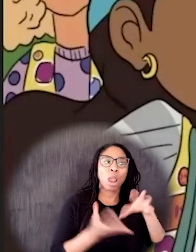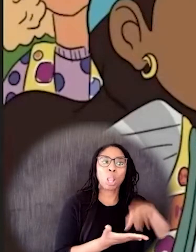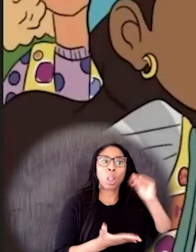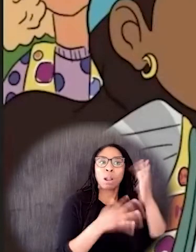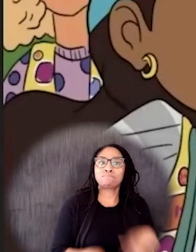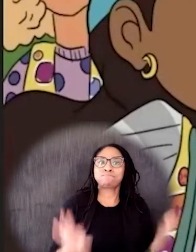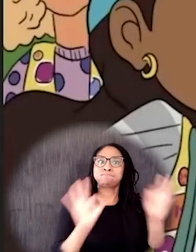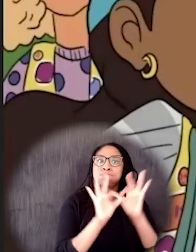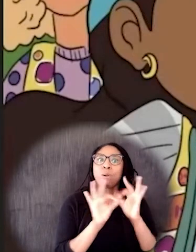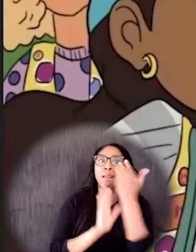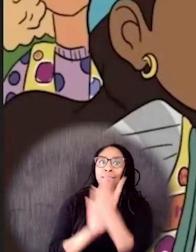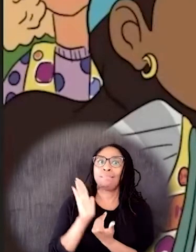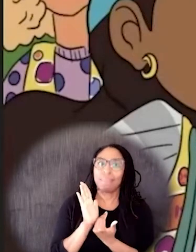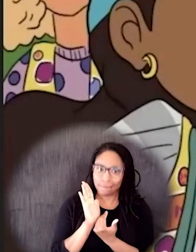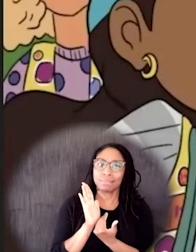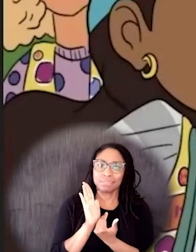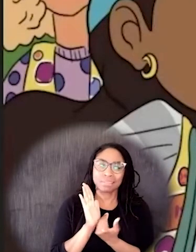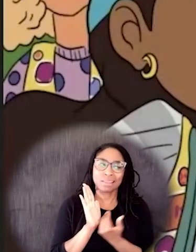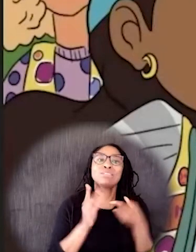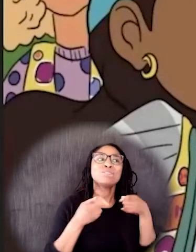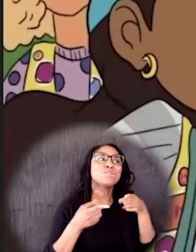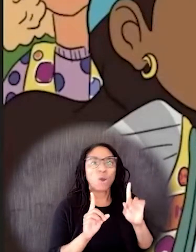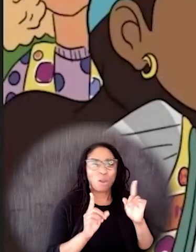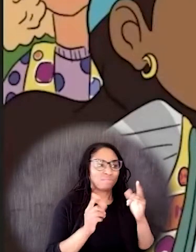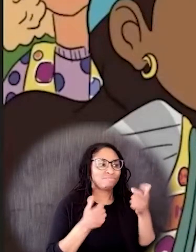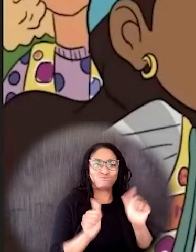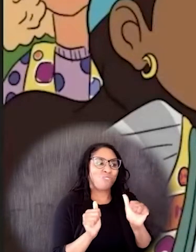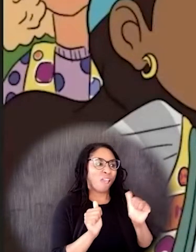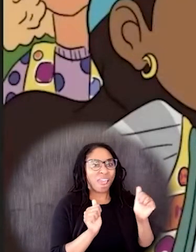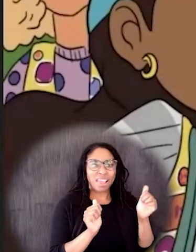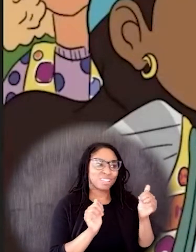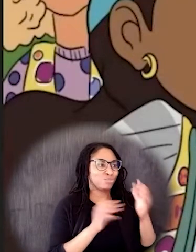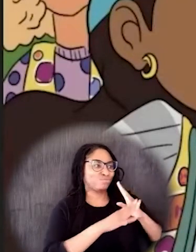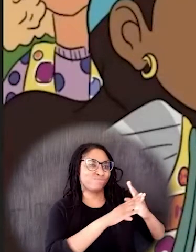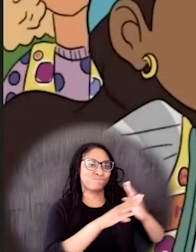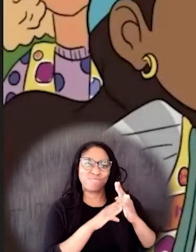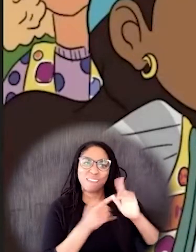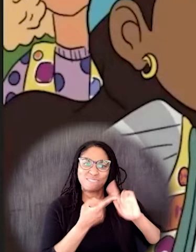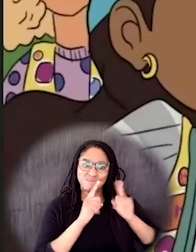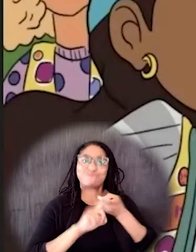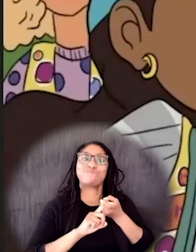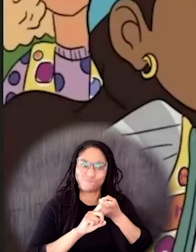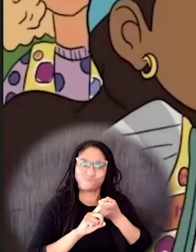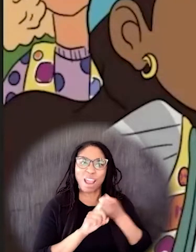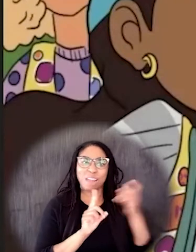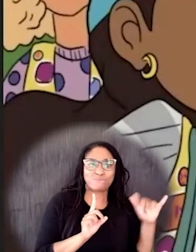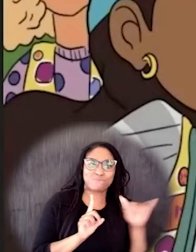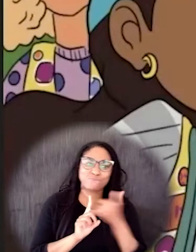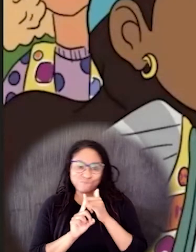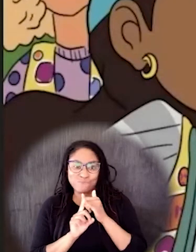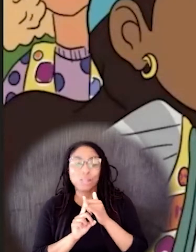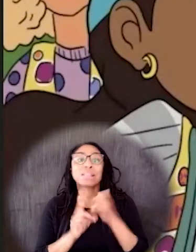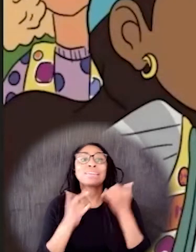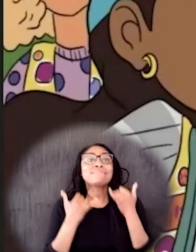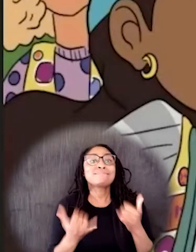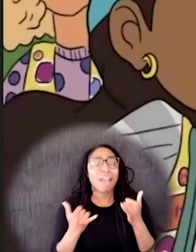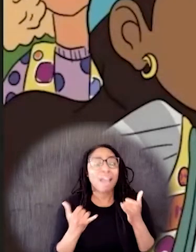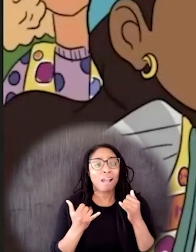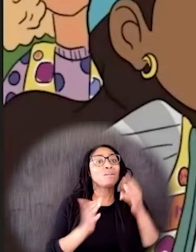while trying to protect her best friend from a bully. Now let's give it up for today's actress,